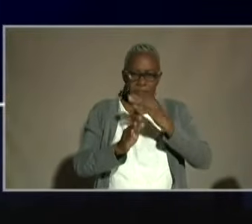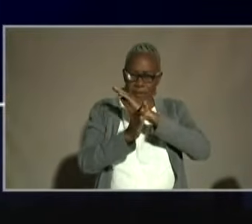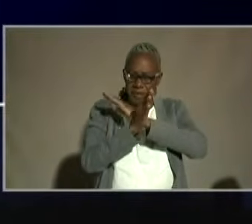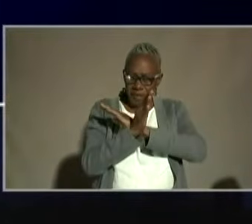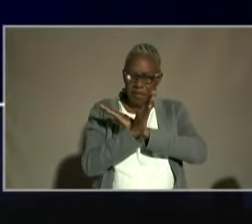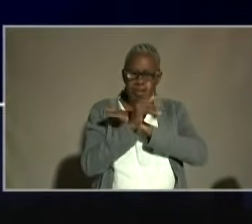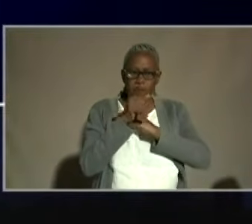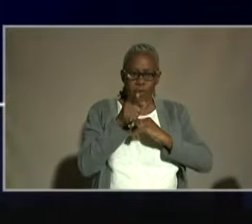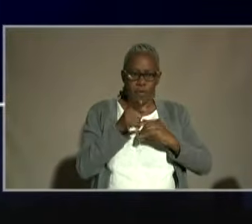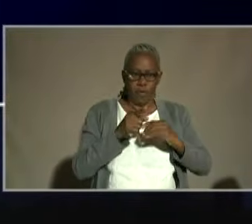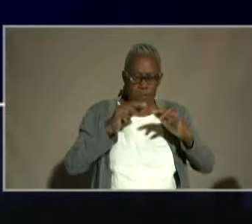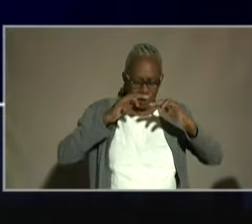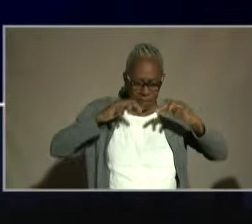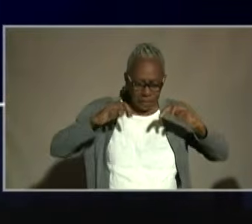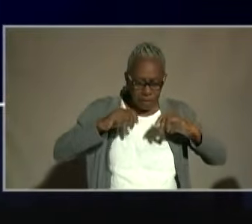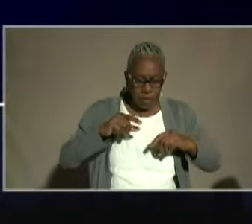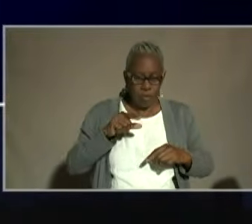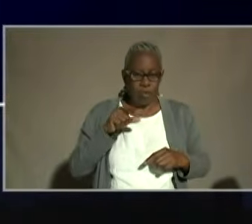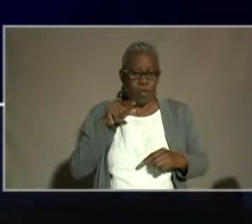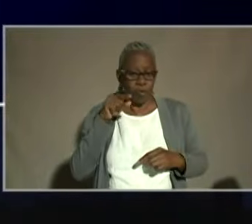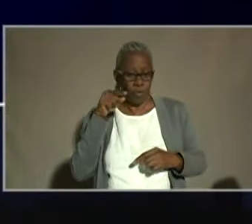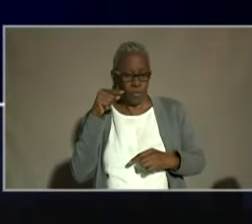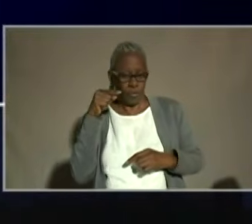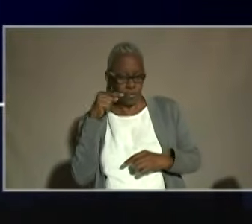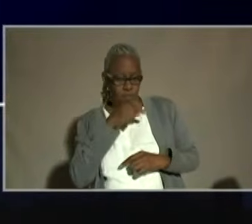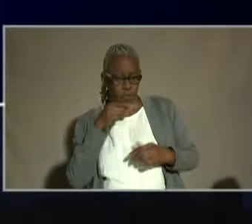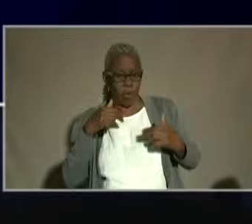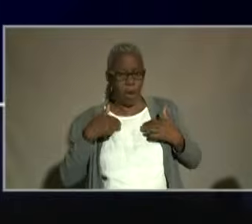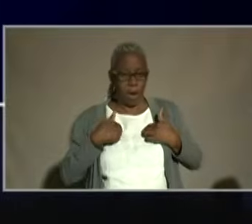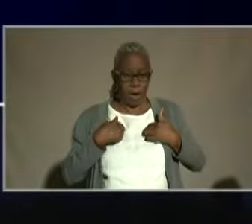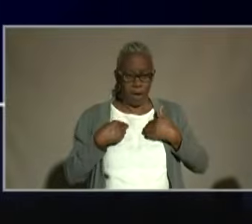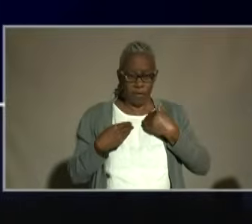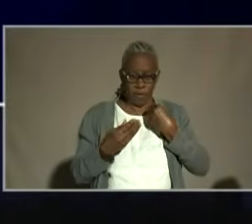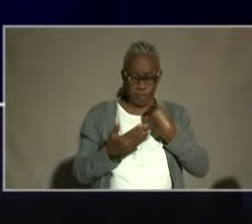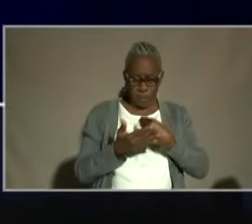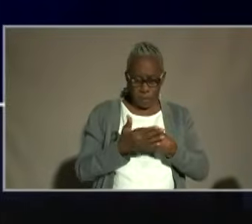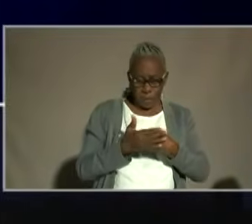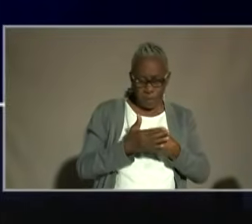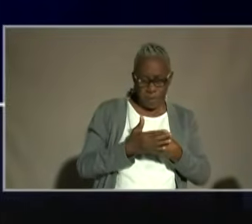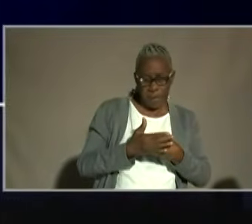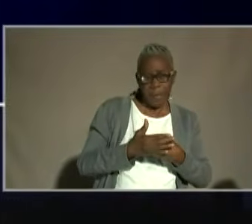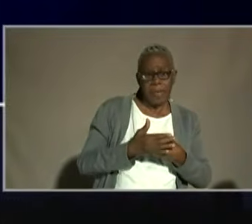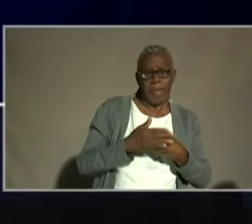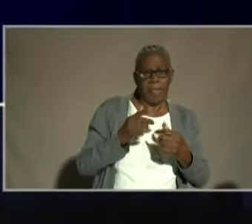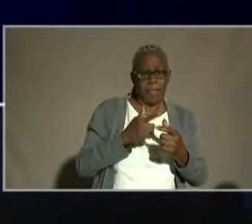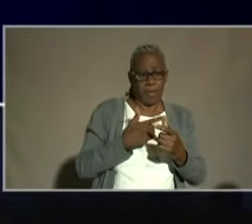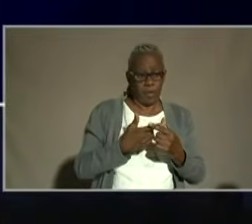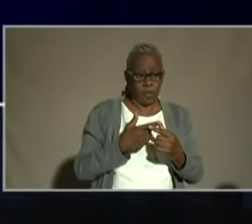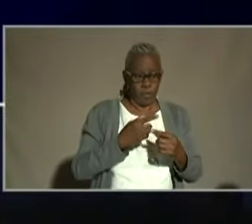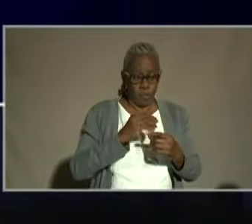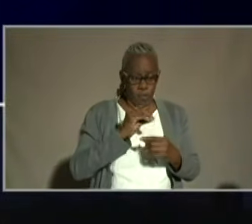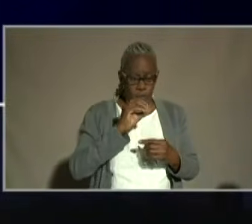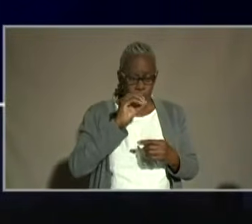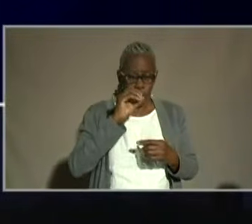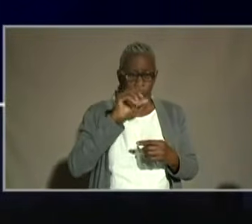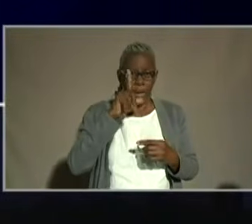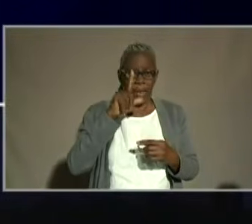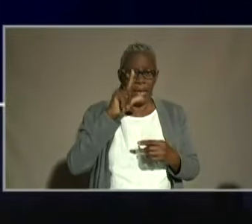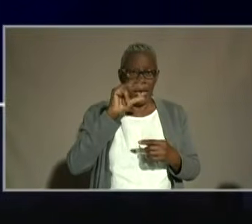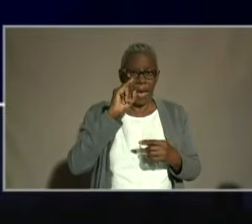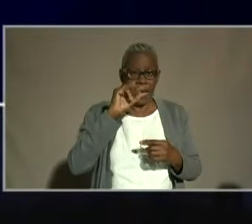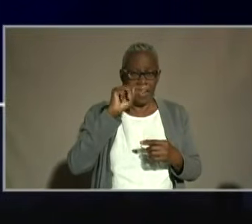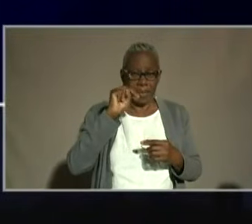have said that you had money in the Ponzi scheme Olint and you got it out, while others suffered losses. You had